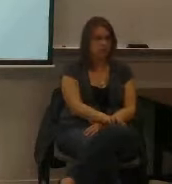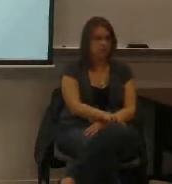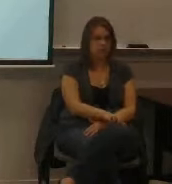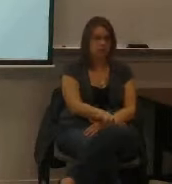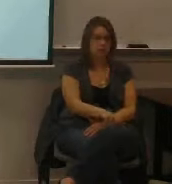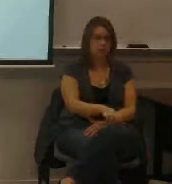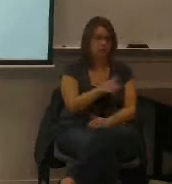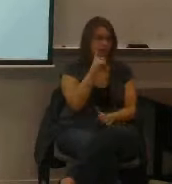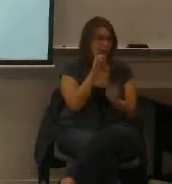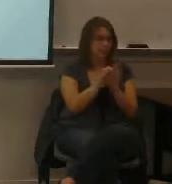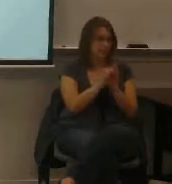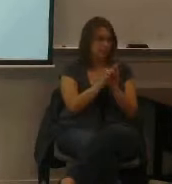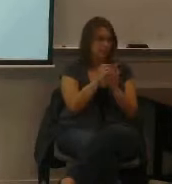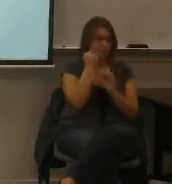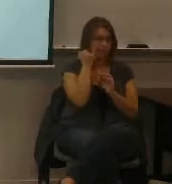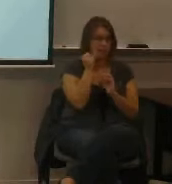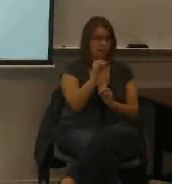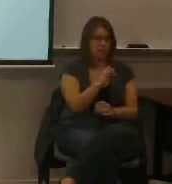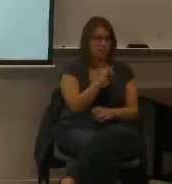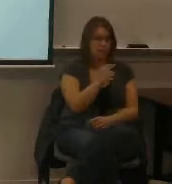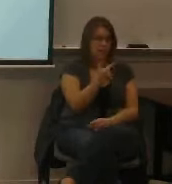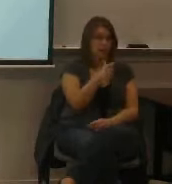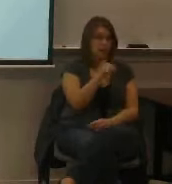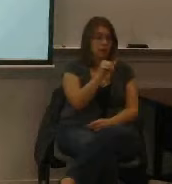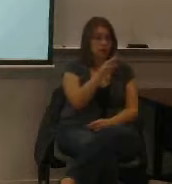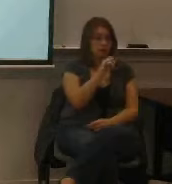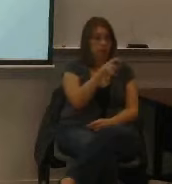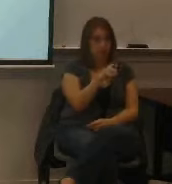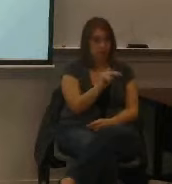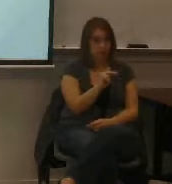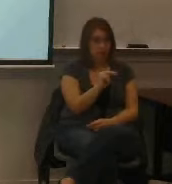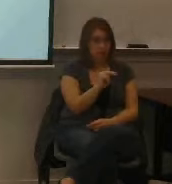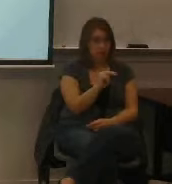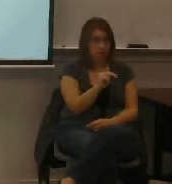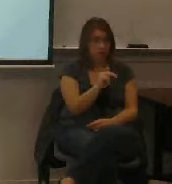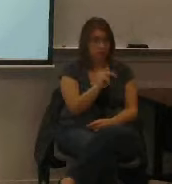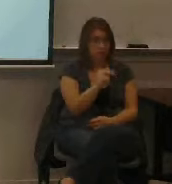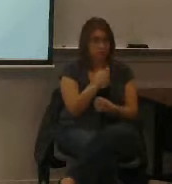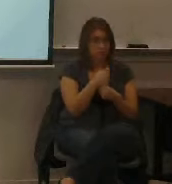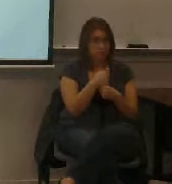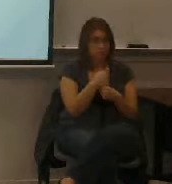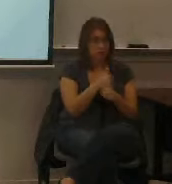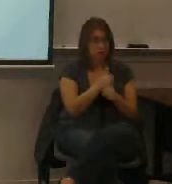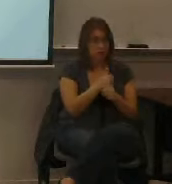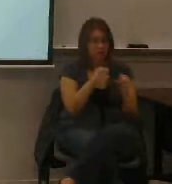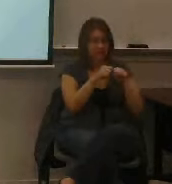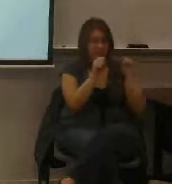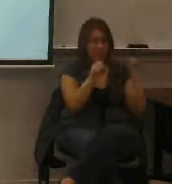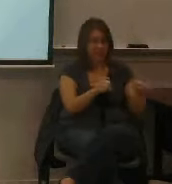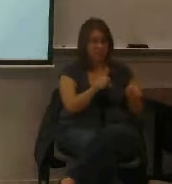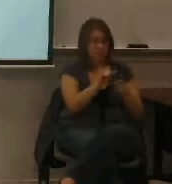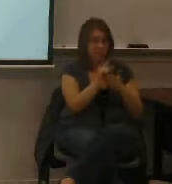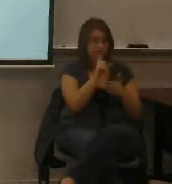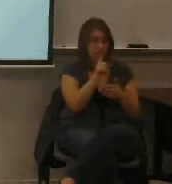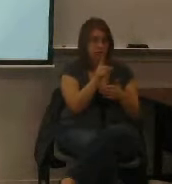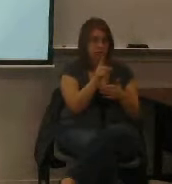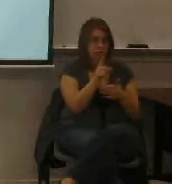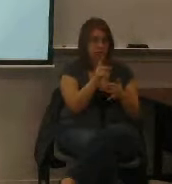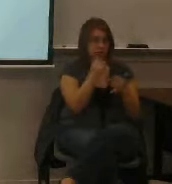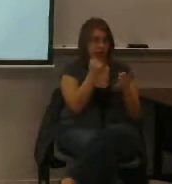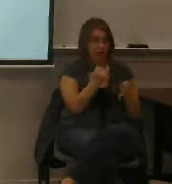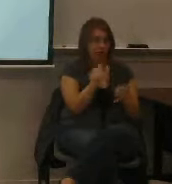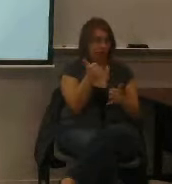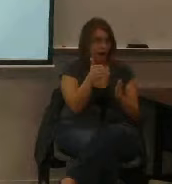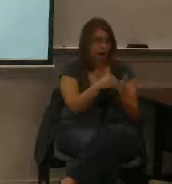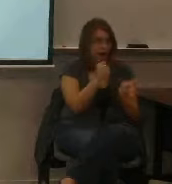about, for example, the idea of glaciation basically making systems that are, now